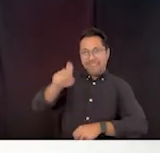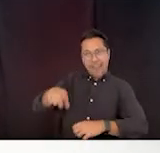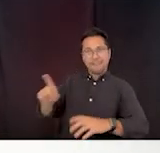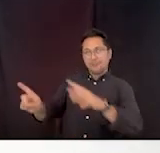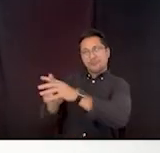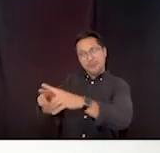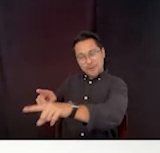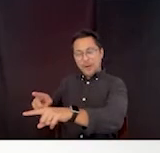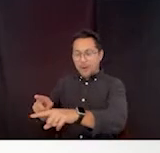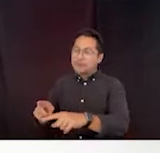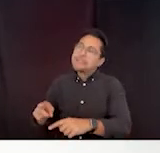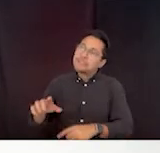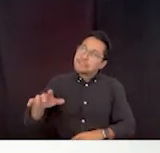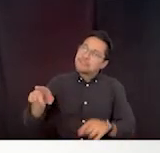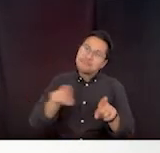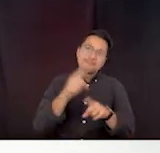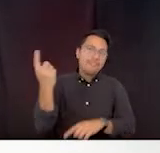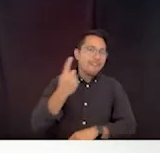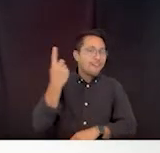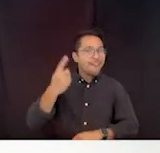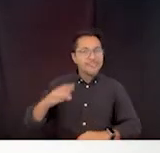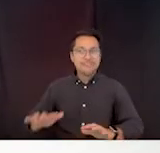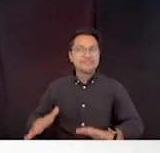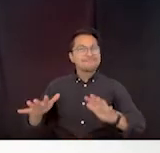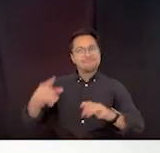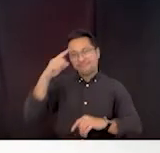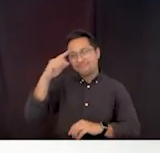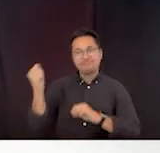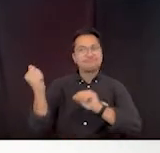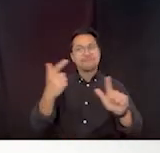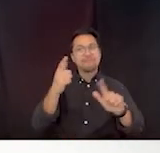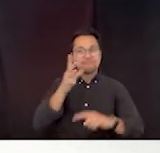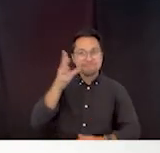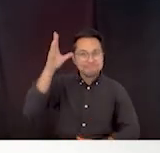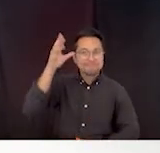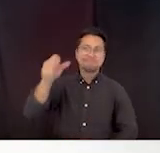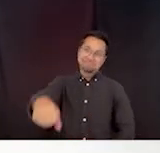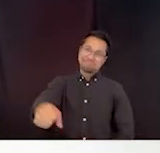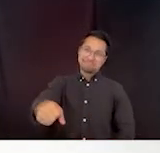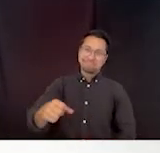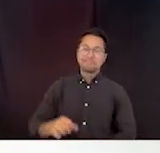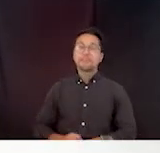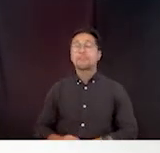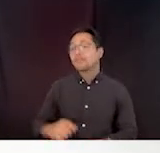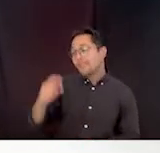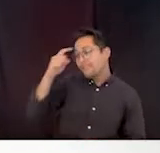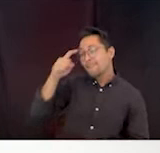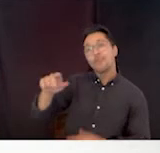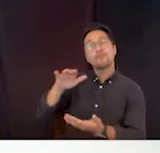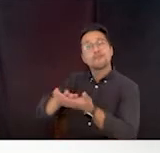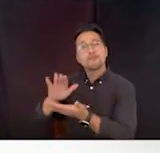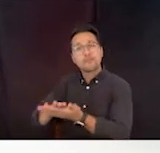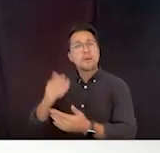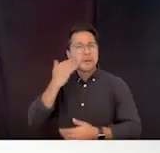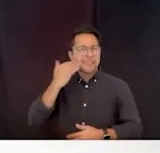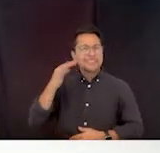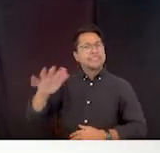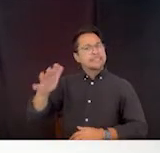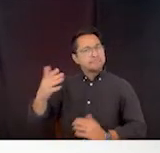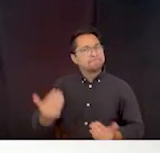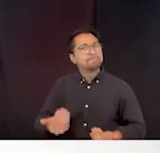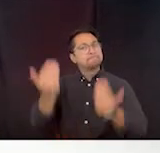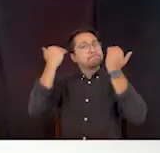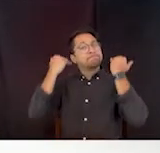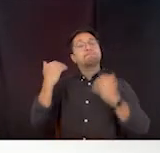So it's always a little bit nerve-wracking for every parent, for sure. Within the school, I think it's very overwhelming because if you're